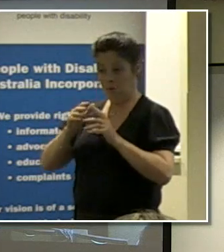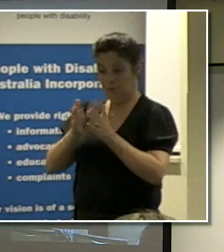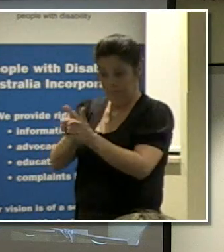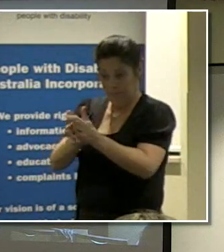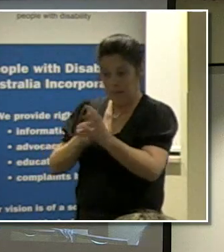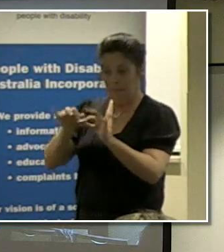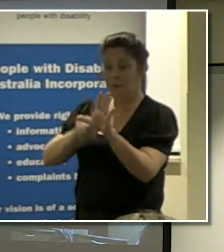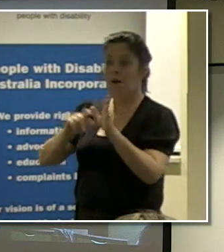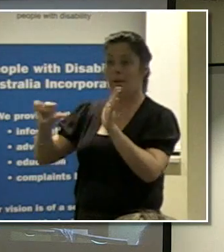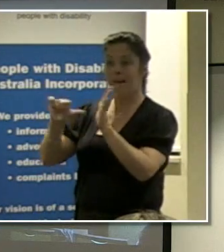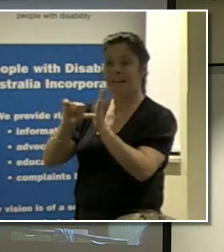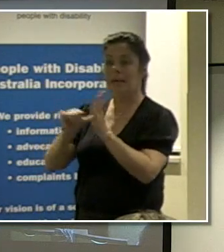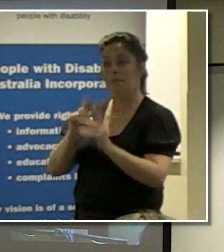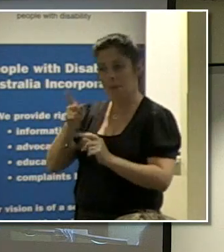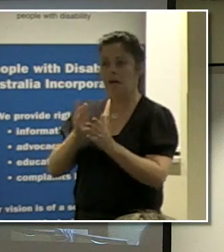operate.